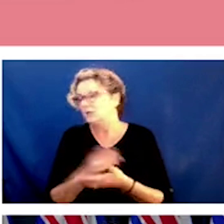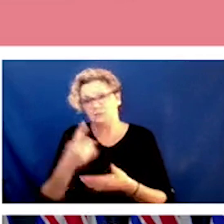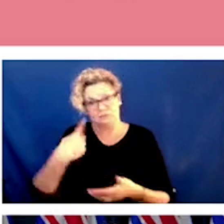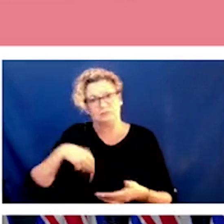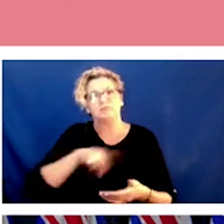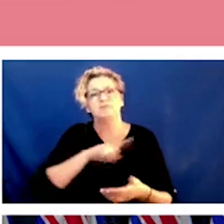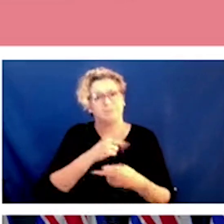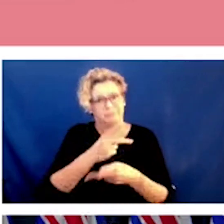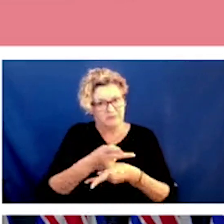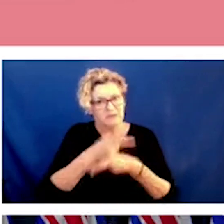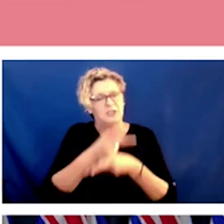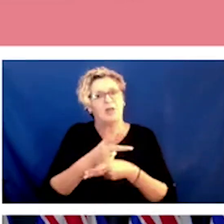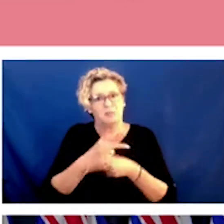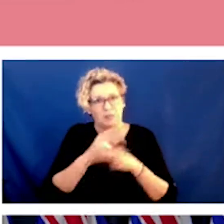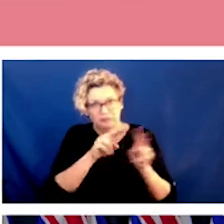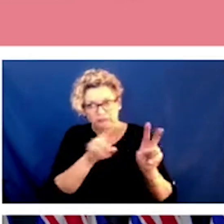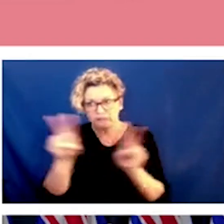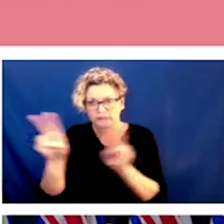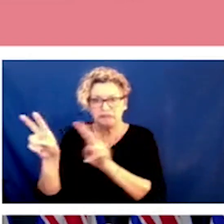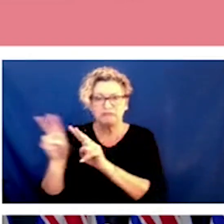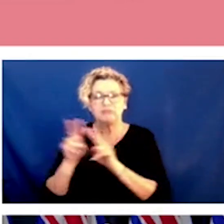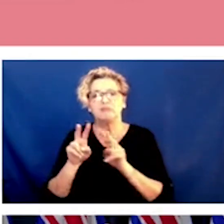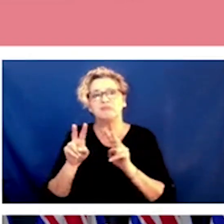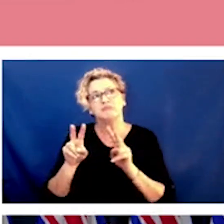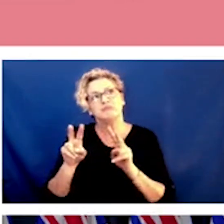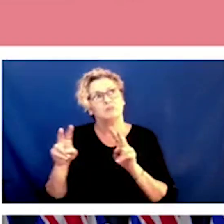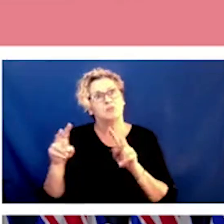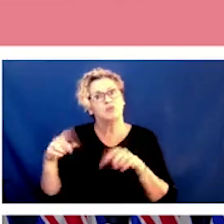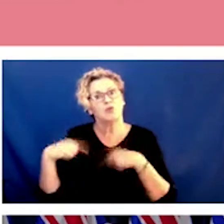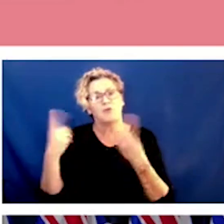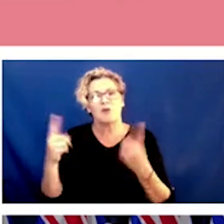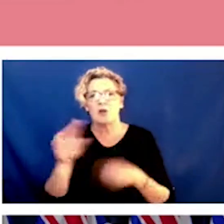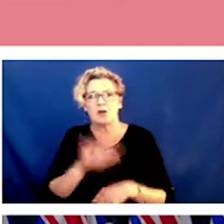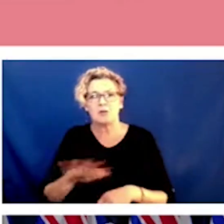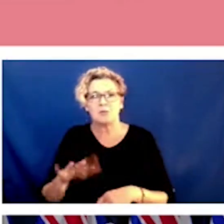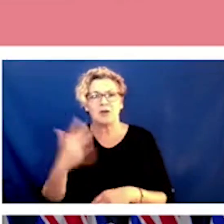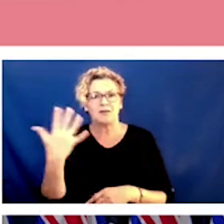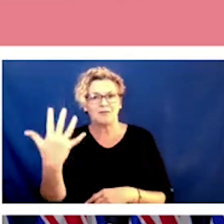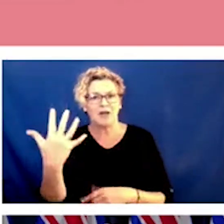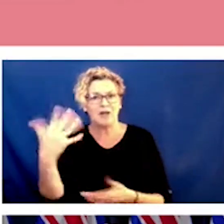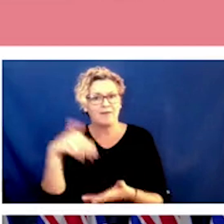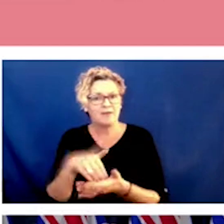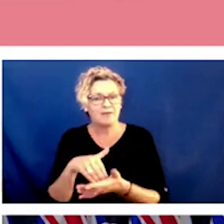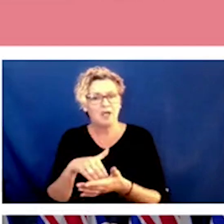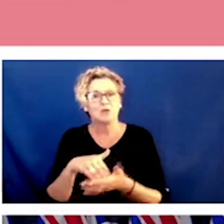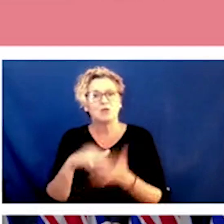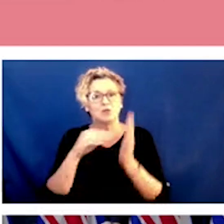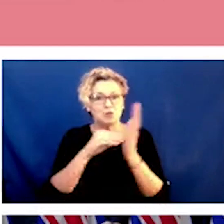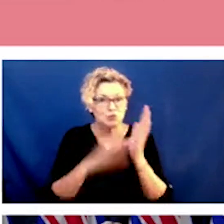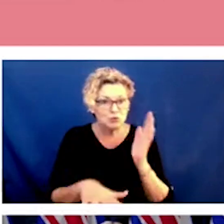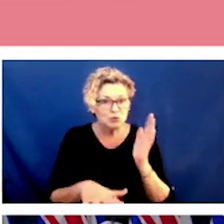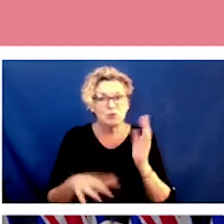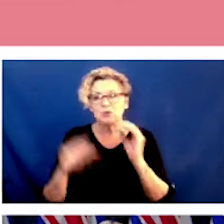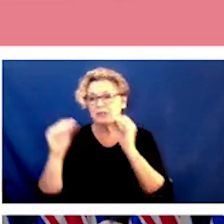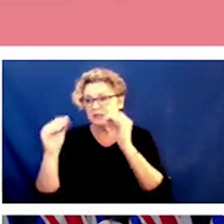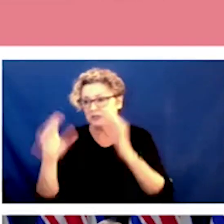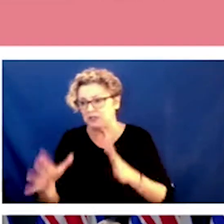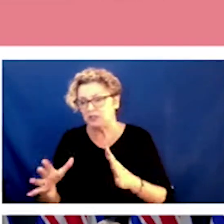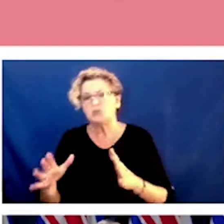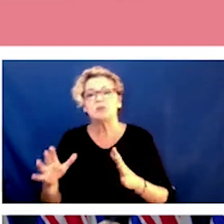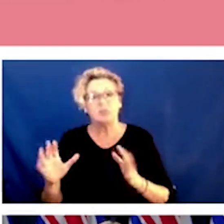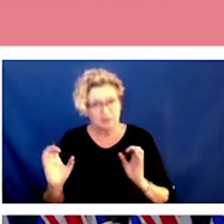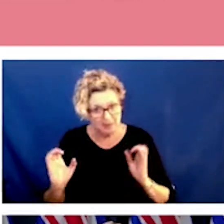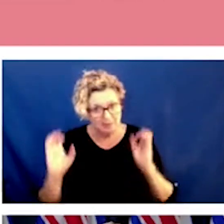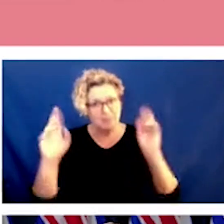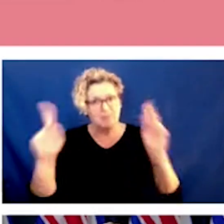in that age group. Hospitalizations are less than 1%. Now I want to